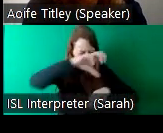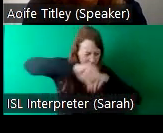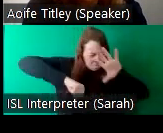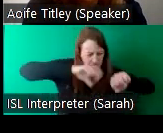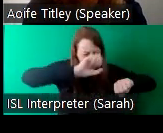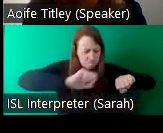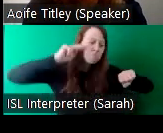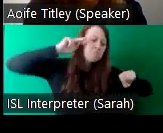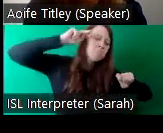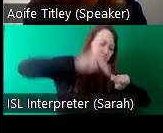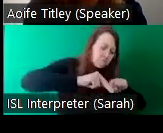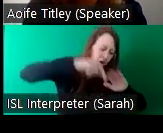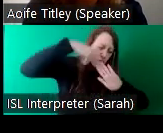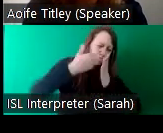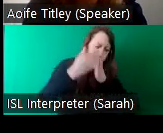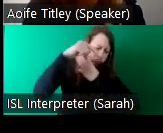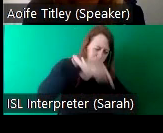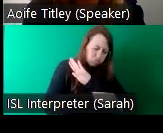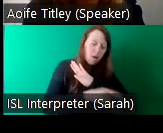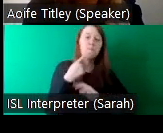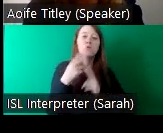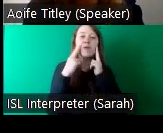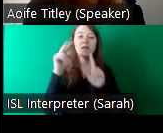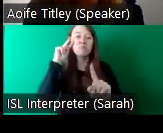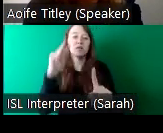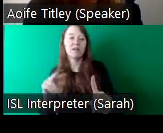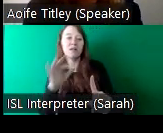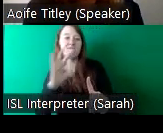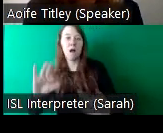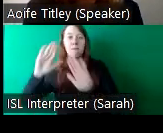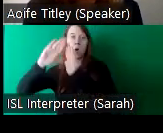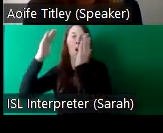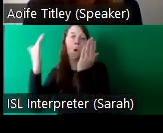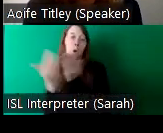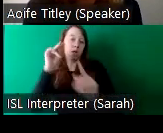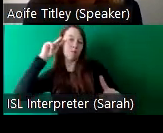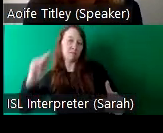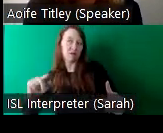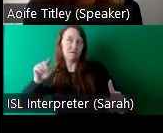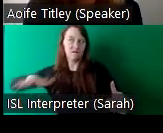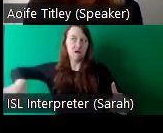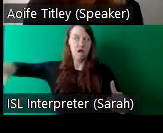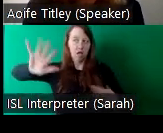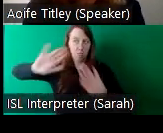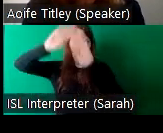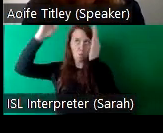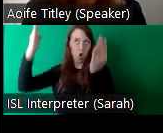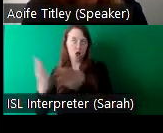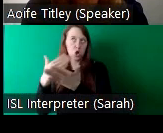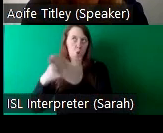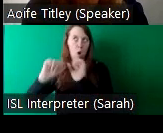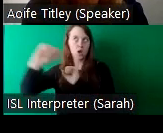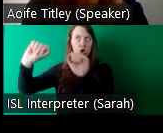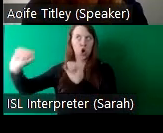of a global outlook or a global mindset, which kind of takes in, the views and the perspectives of others. So really